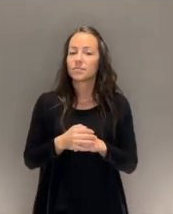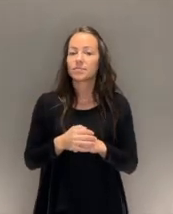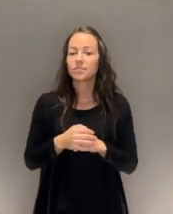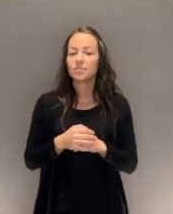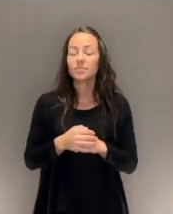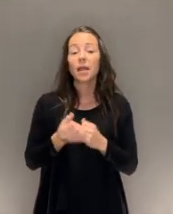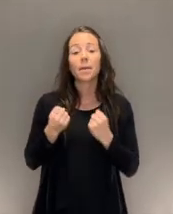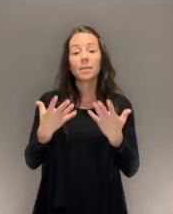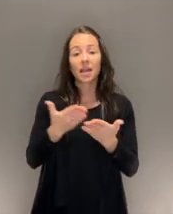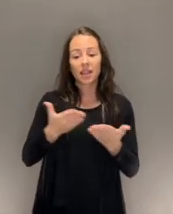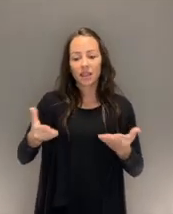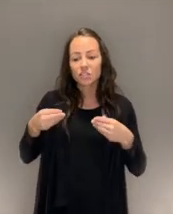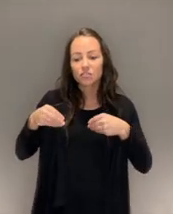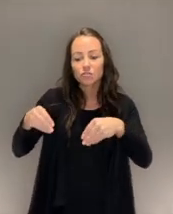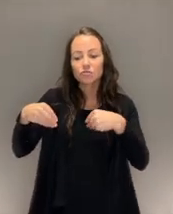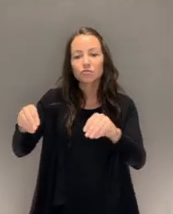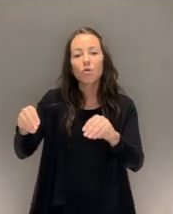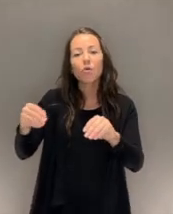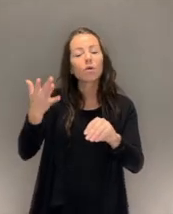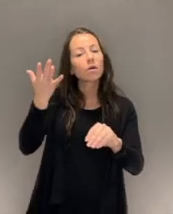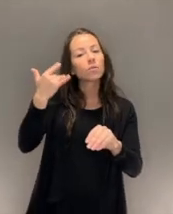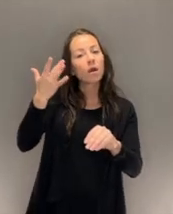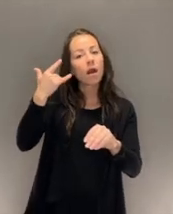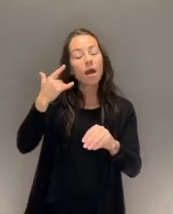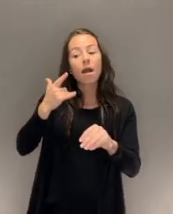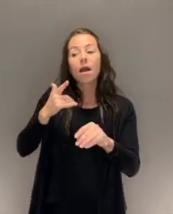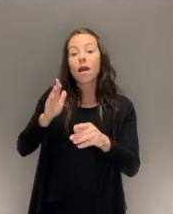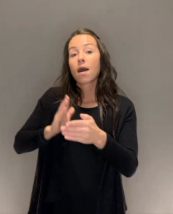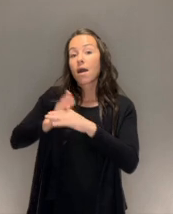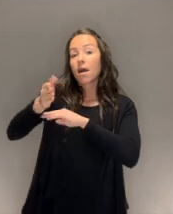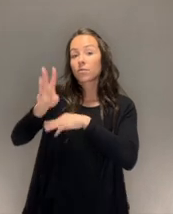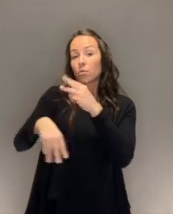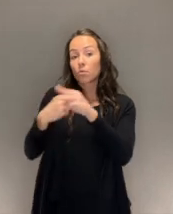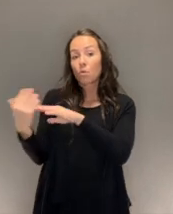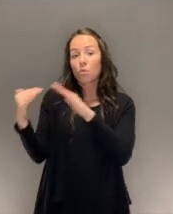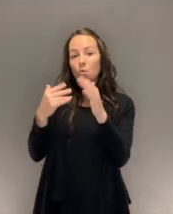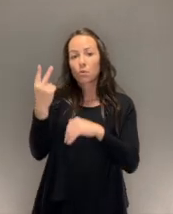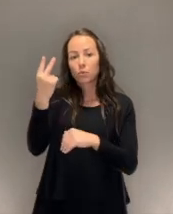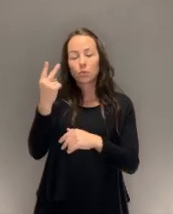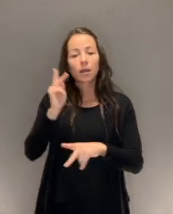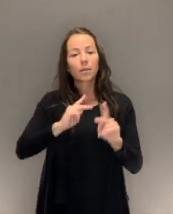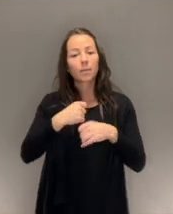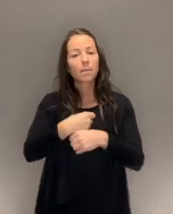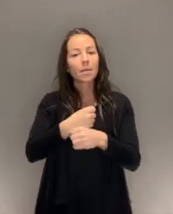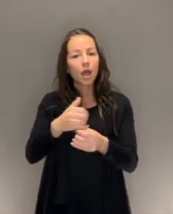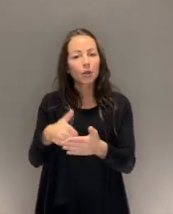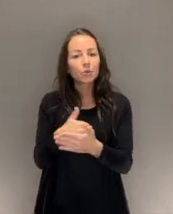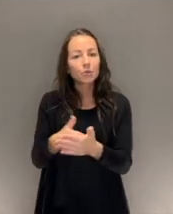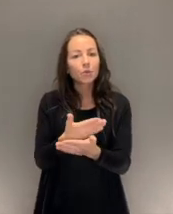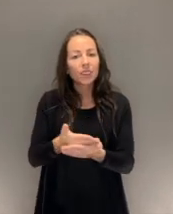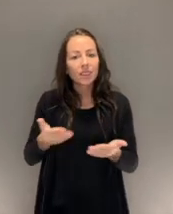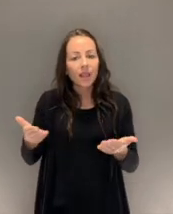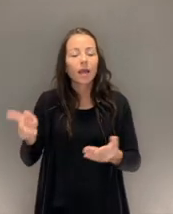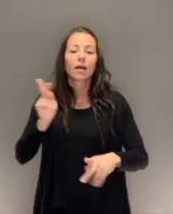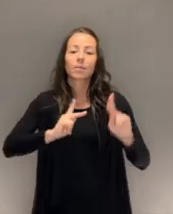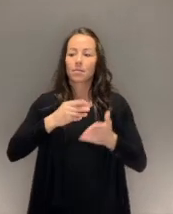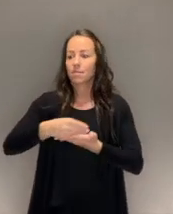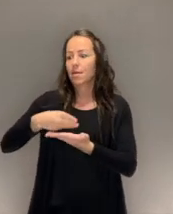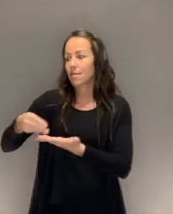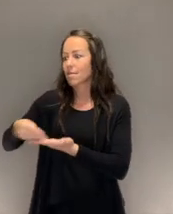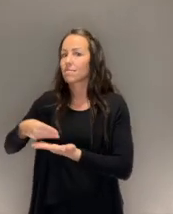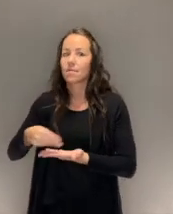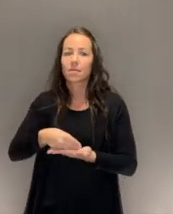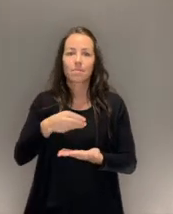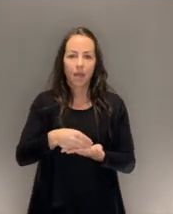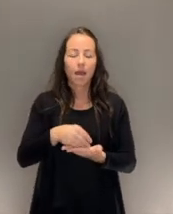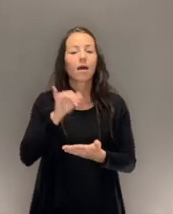zenith. There were a lot of products being sold to post-World War II successful consumers, and it